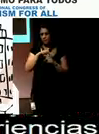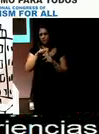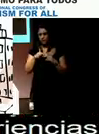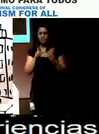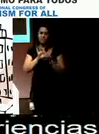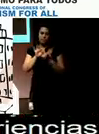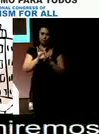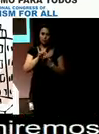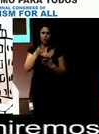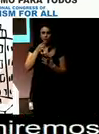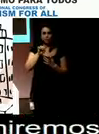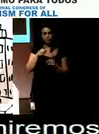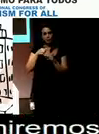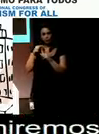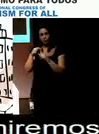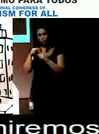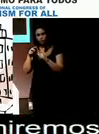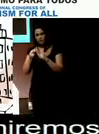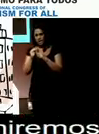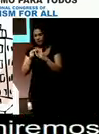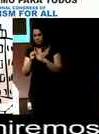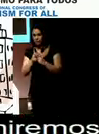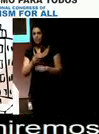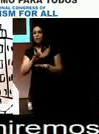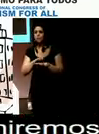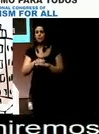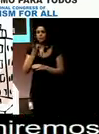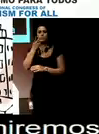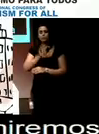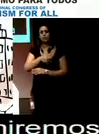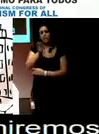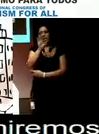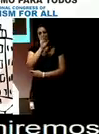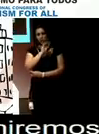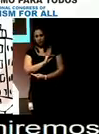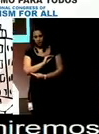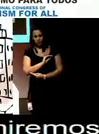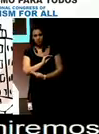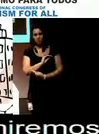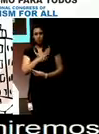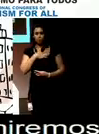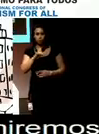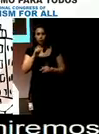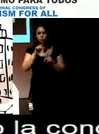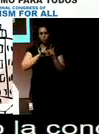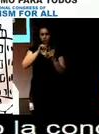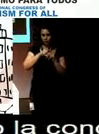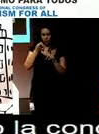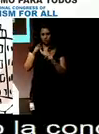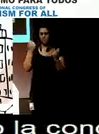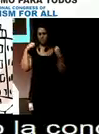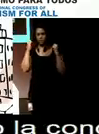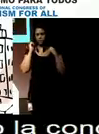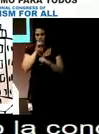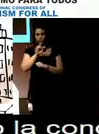all tourist services, assets, products, and processes, and all objects, tools, in order to